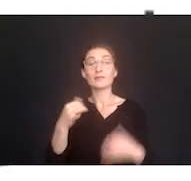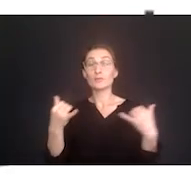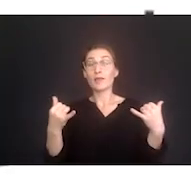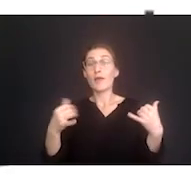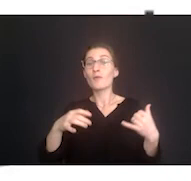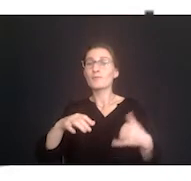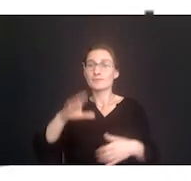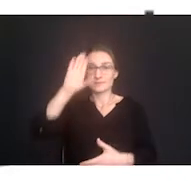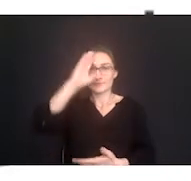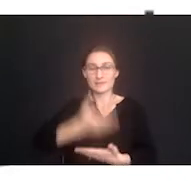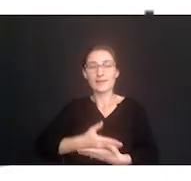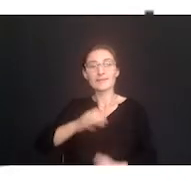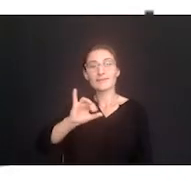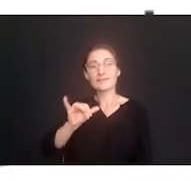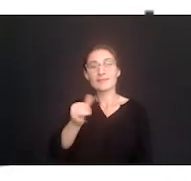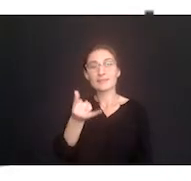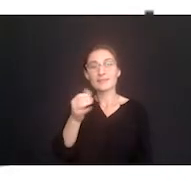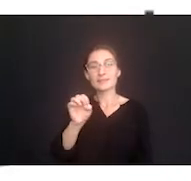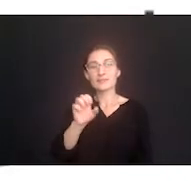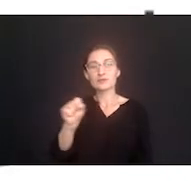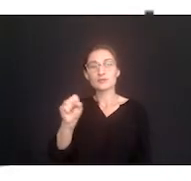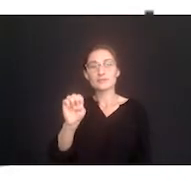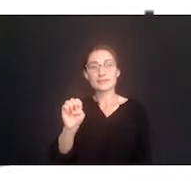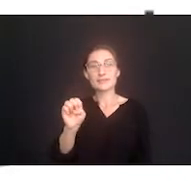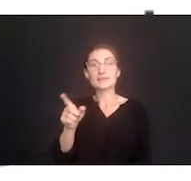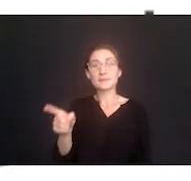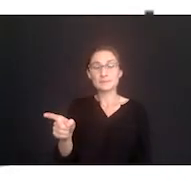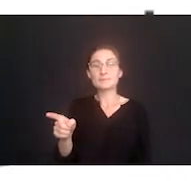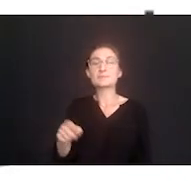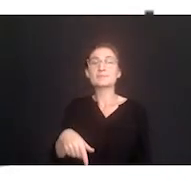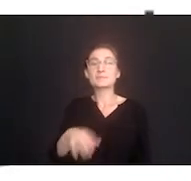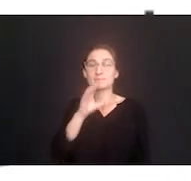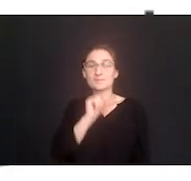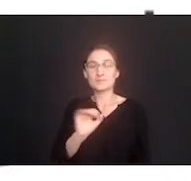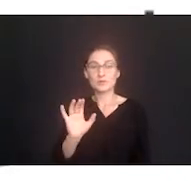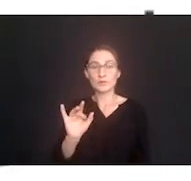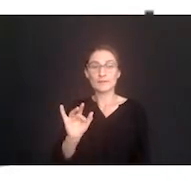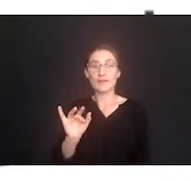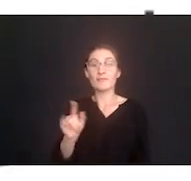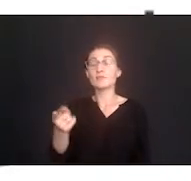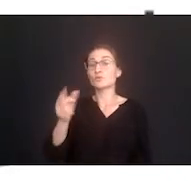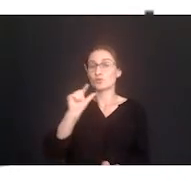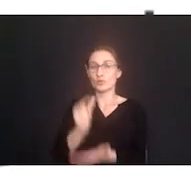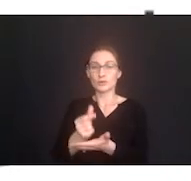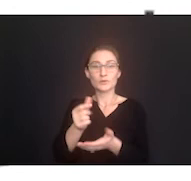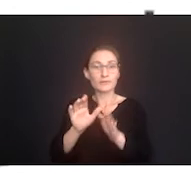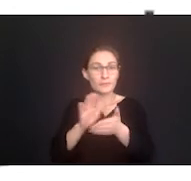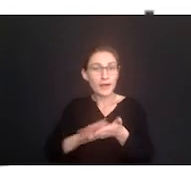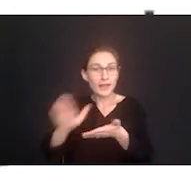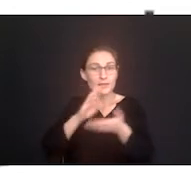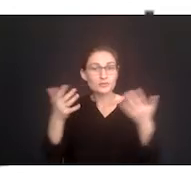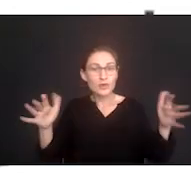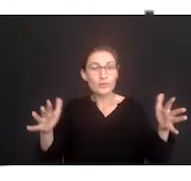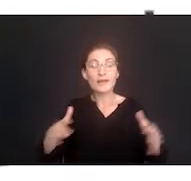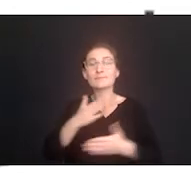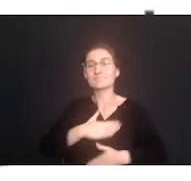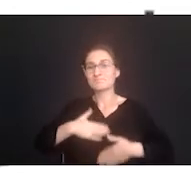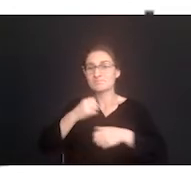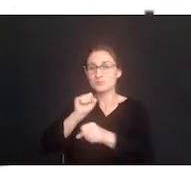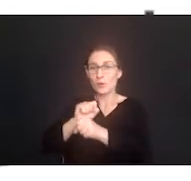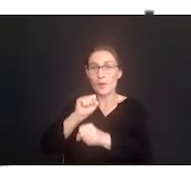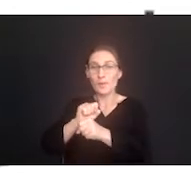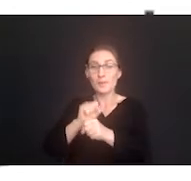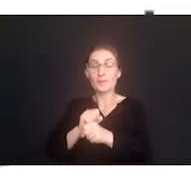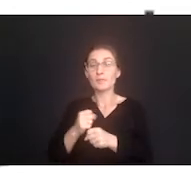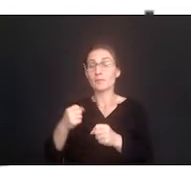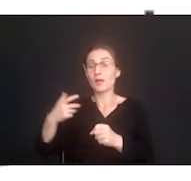now 25-year-old who has recently graduated from college and is working at a great job. He loves his job. And then out of nowhere,